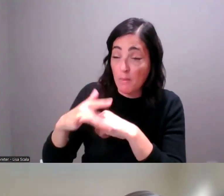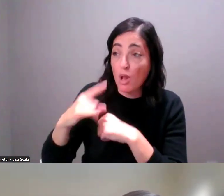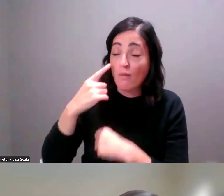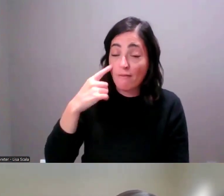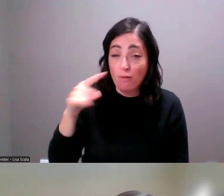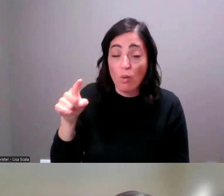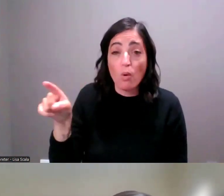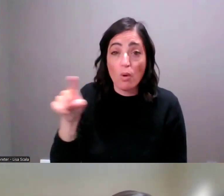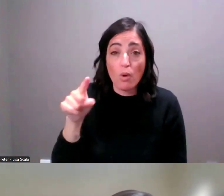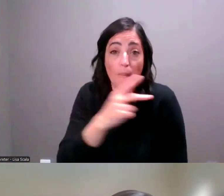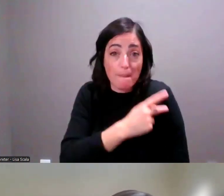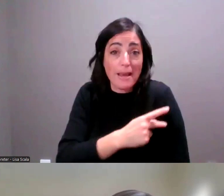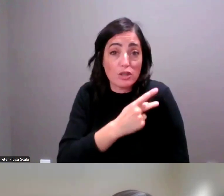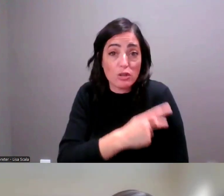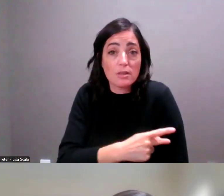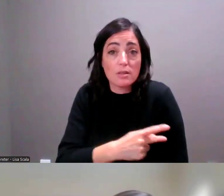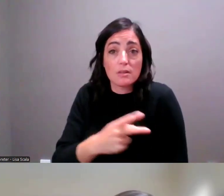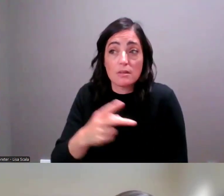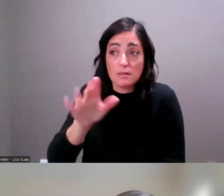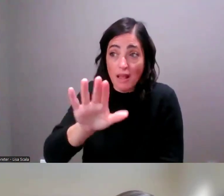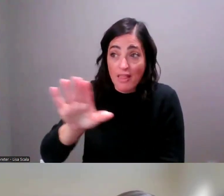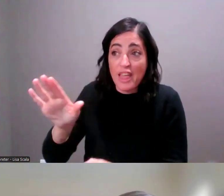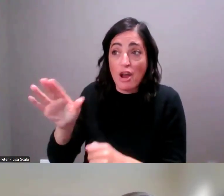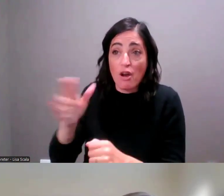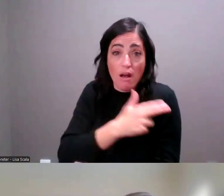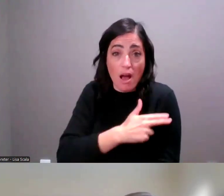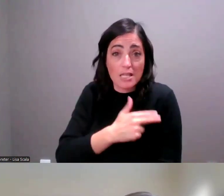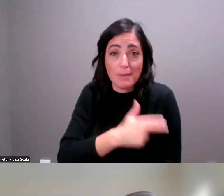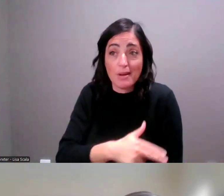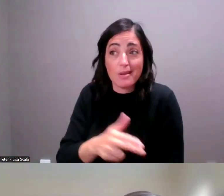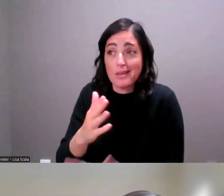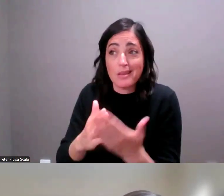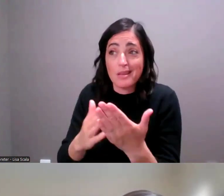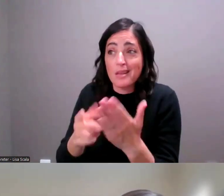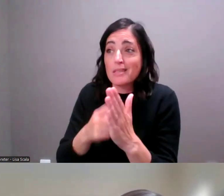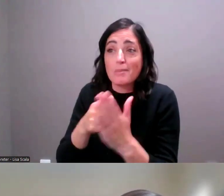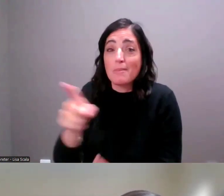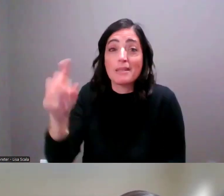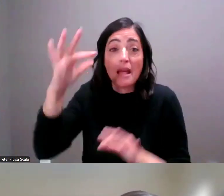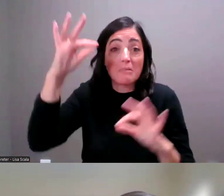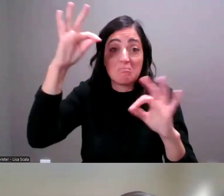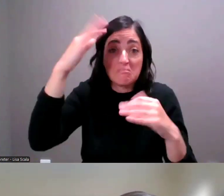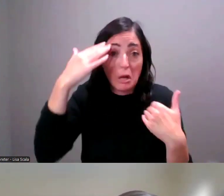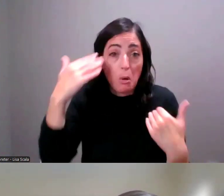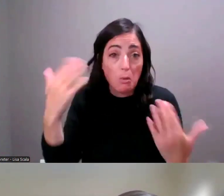for patients in their facilities. So I think it has been